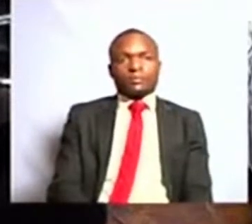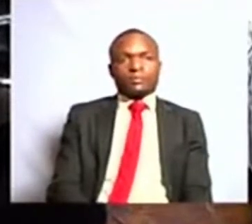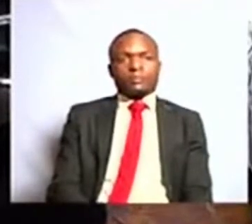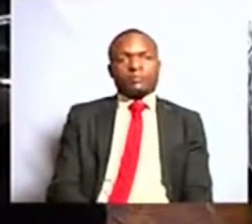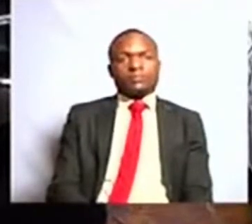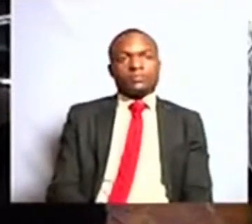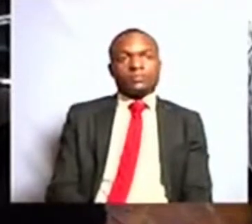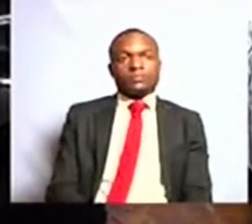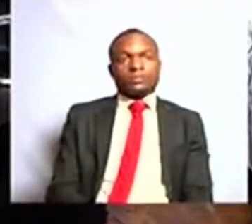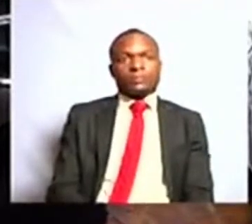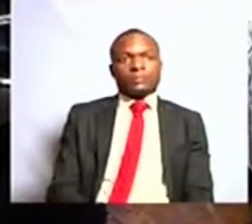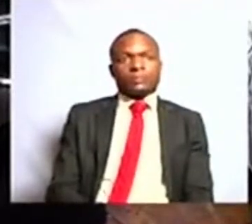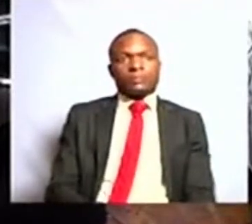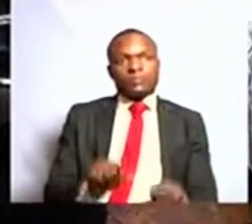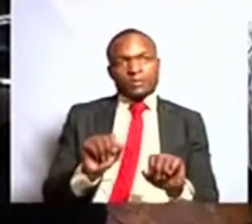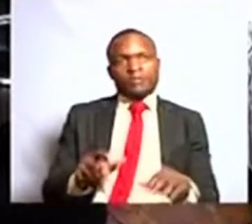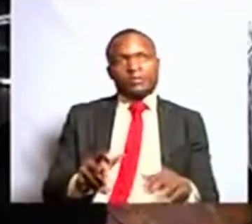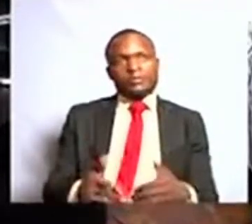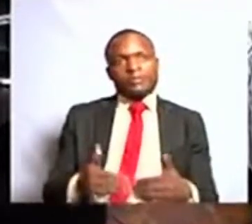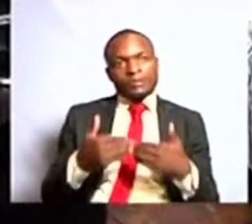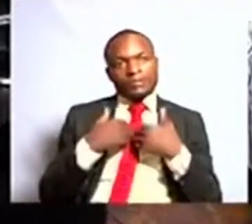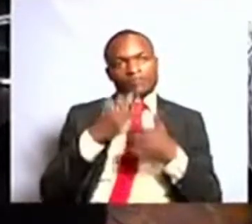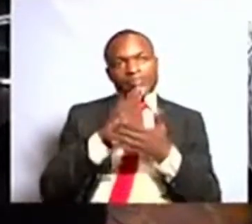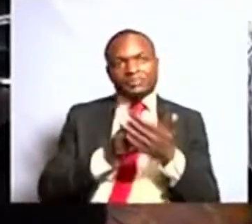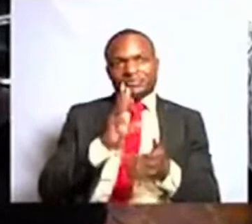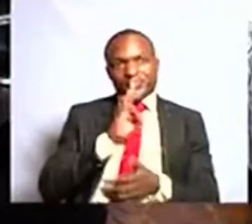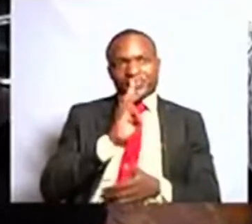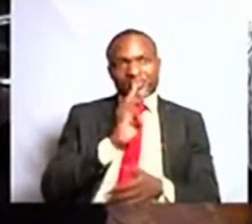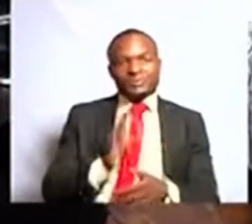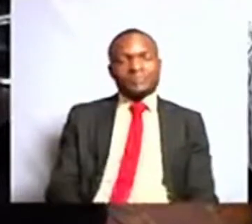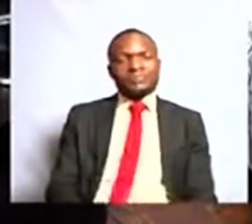We can take some water and